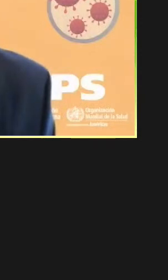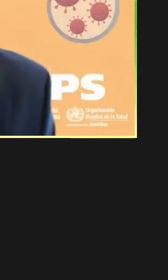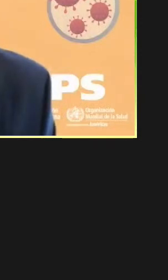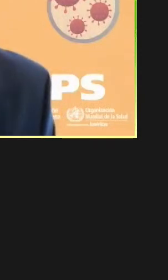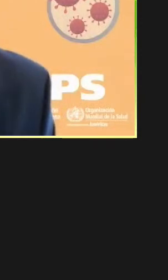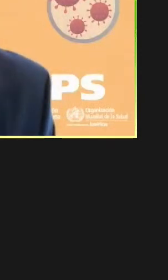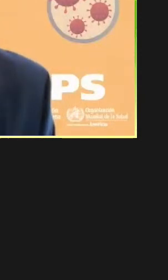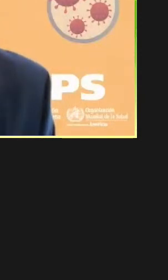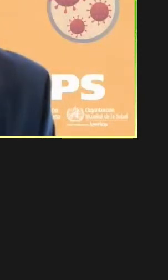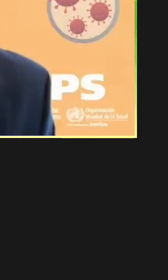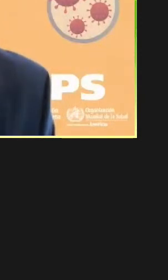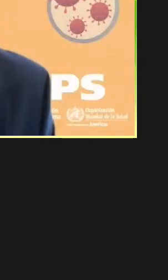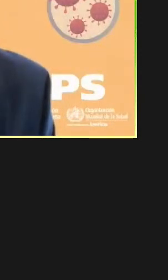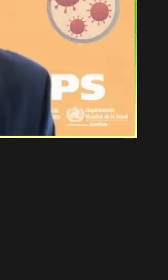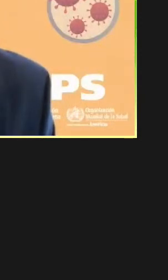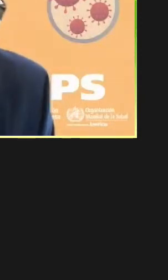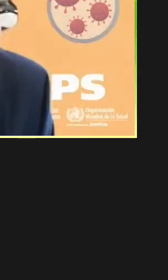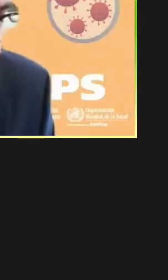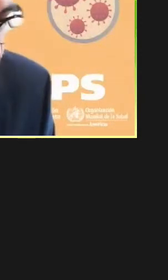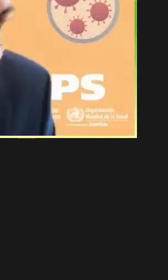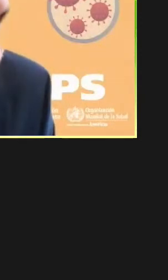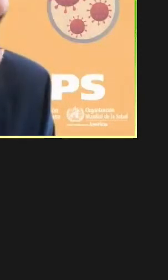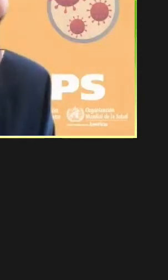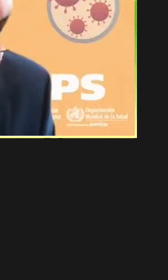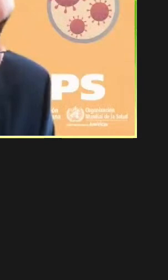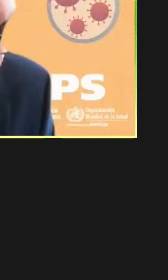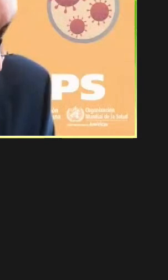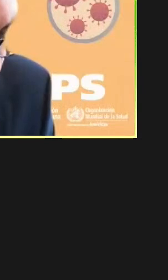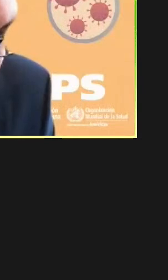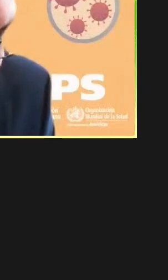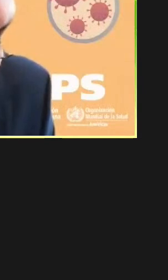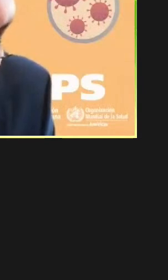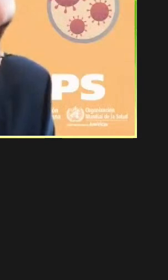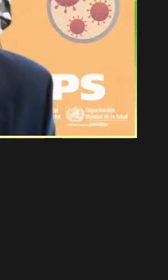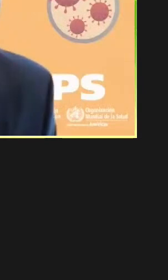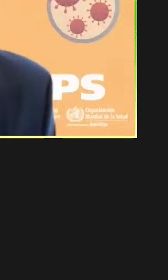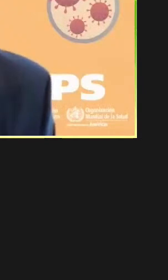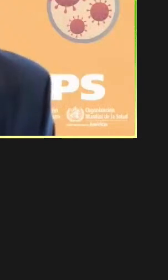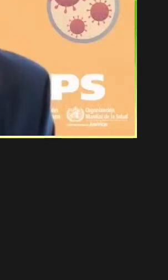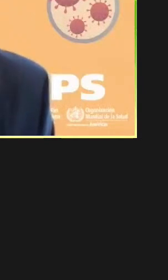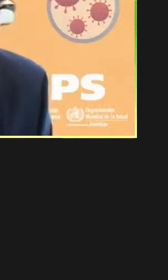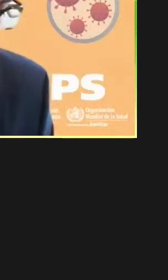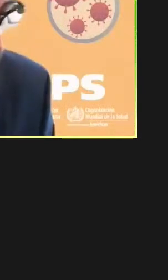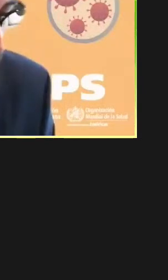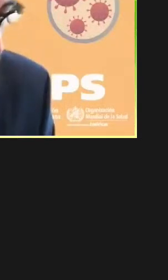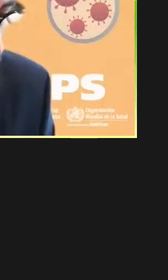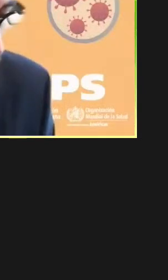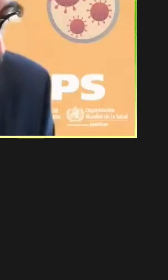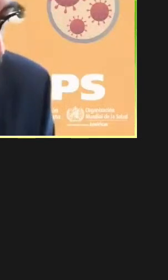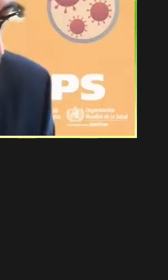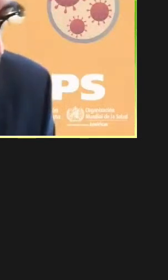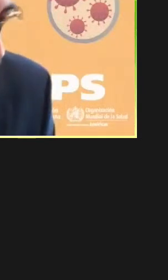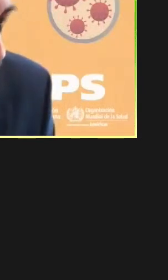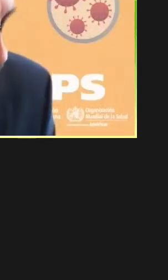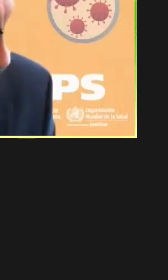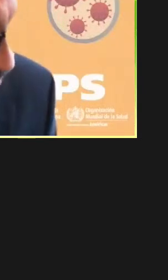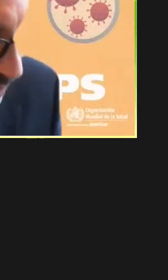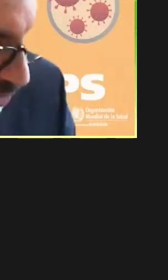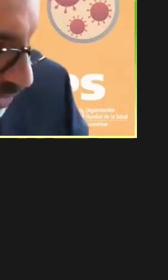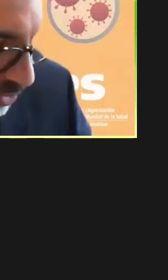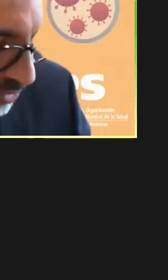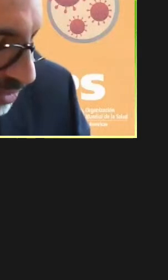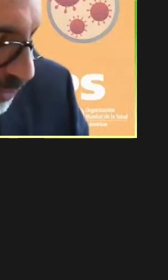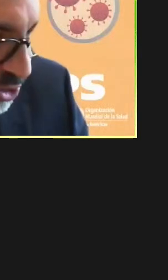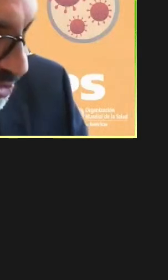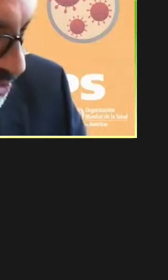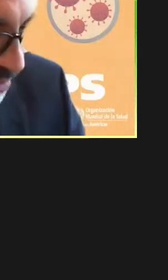learned from Costa Rica, which I'm sure they are very useful to other countries also in the region. I have